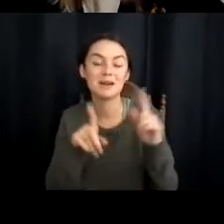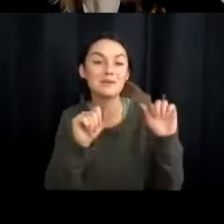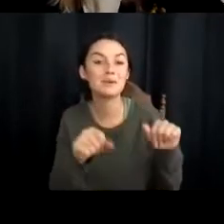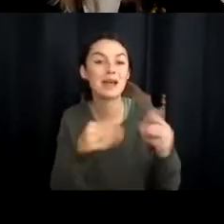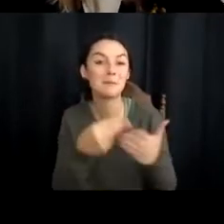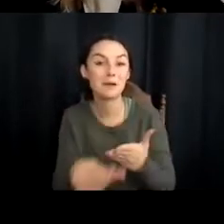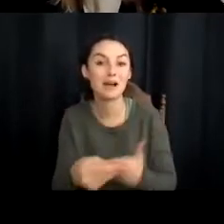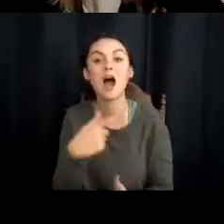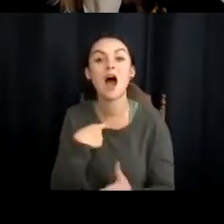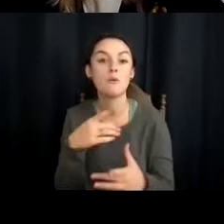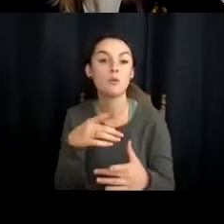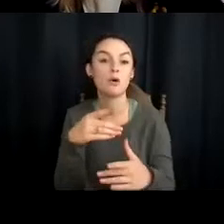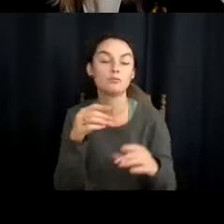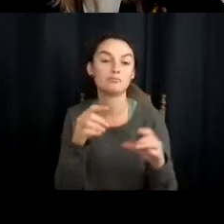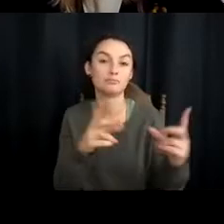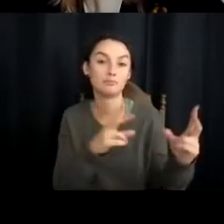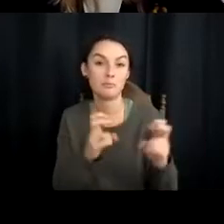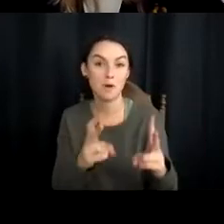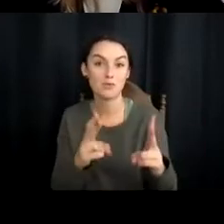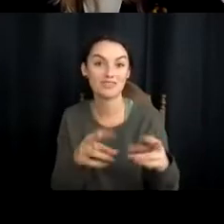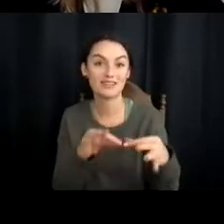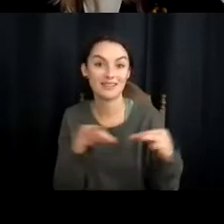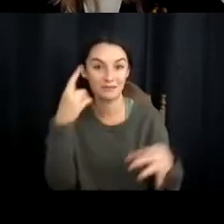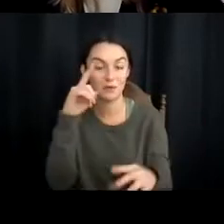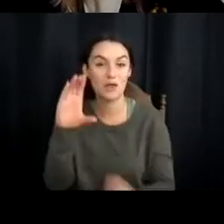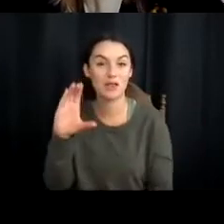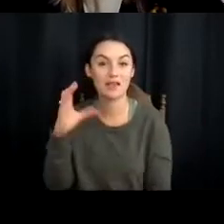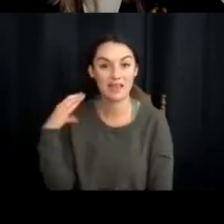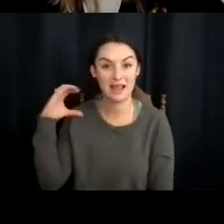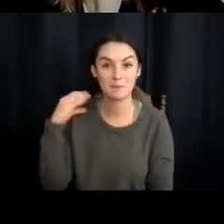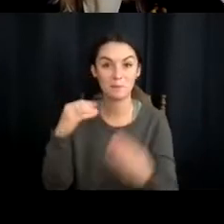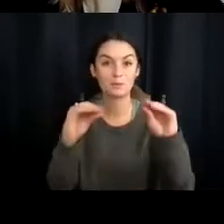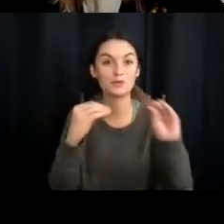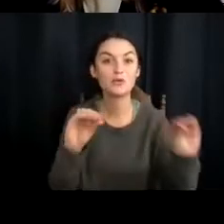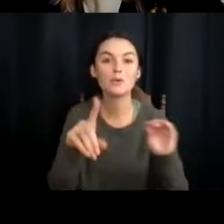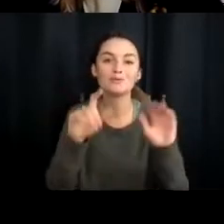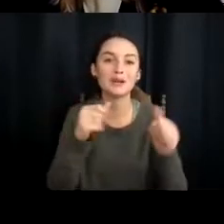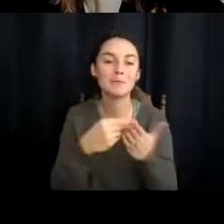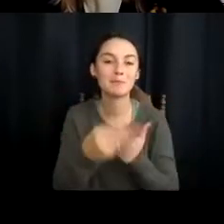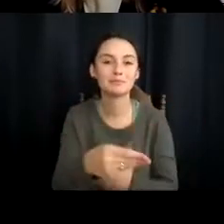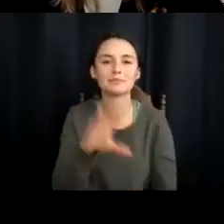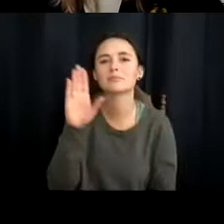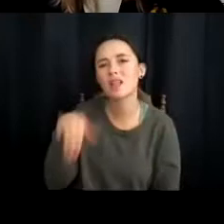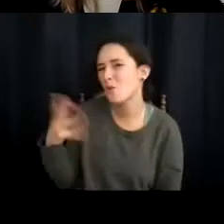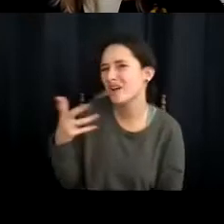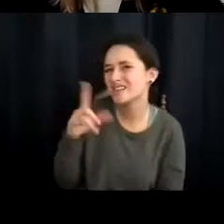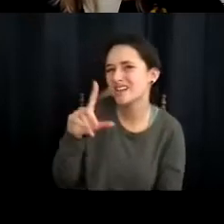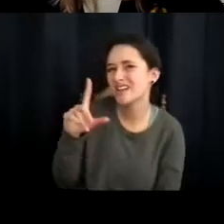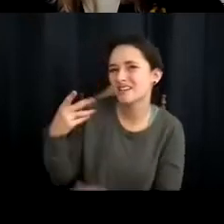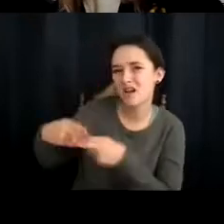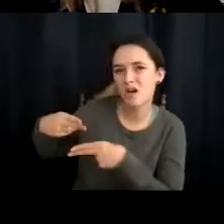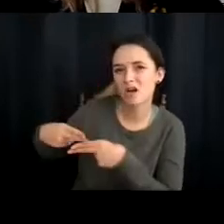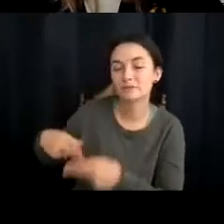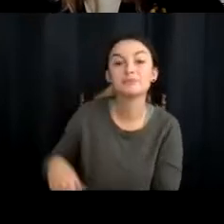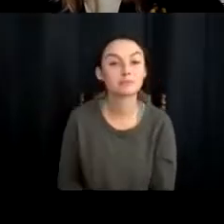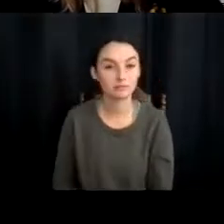store in the chat at the end of this presentation. And what is it called? Is it like the seal? Yeah,